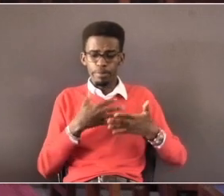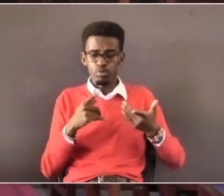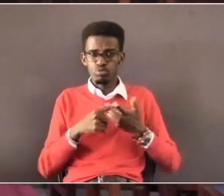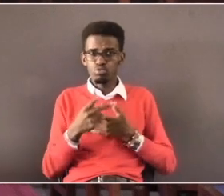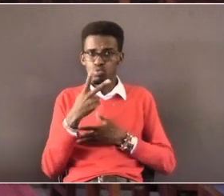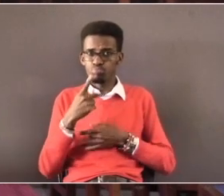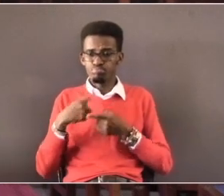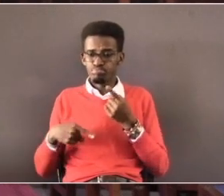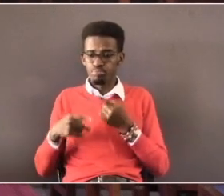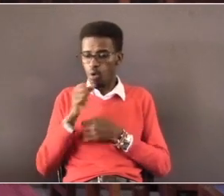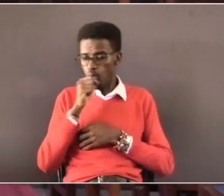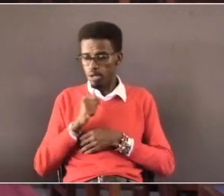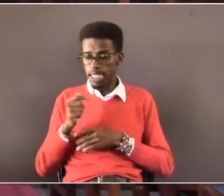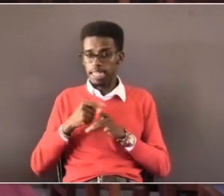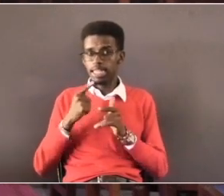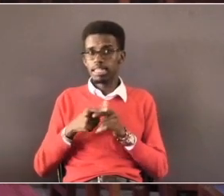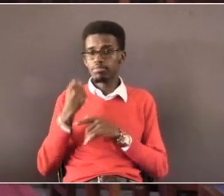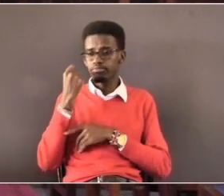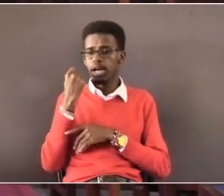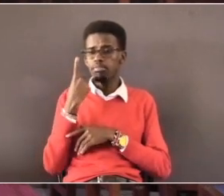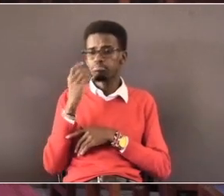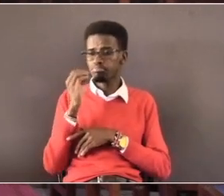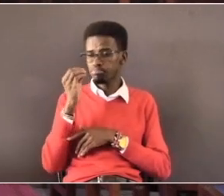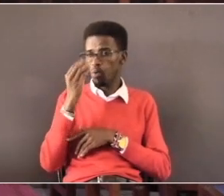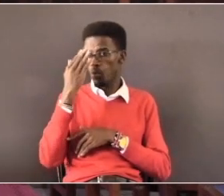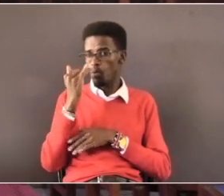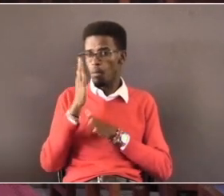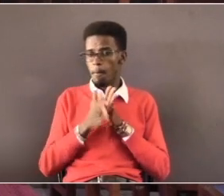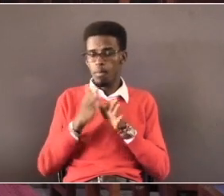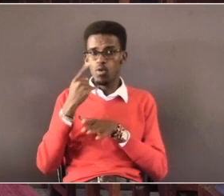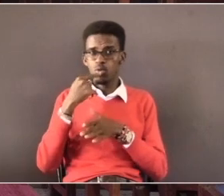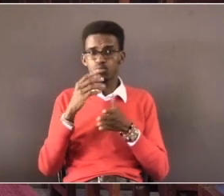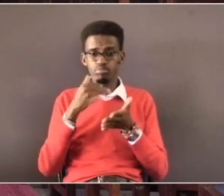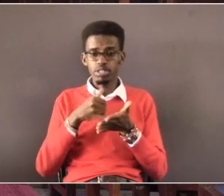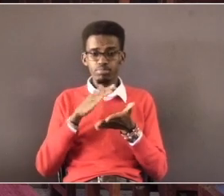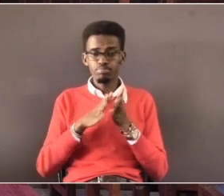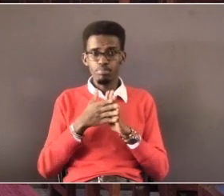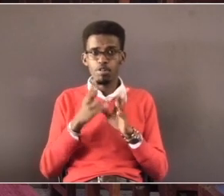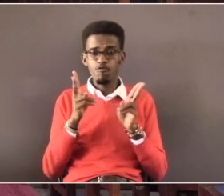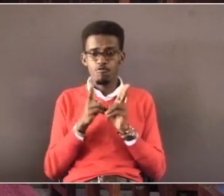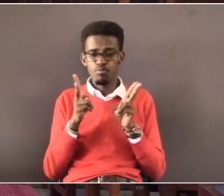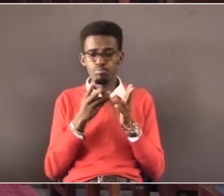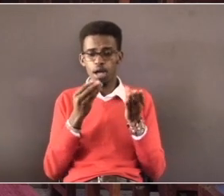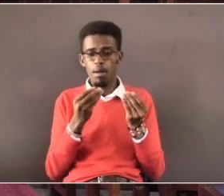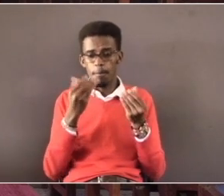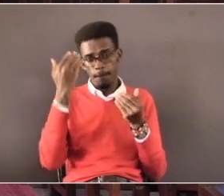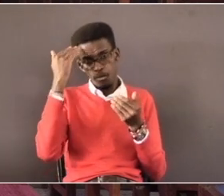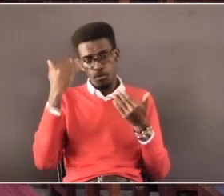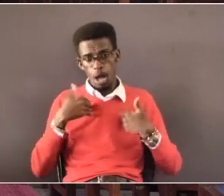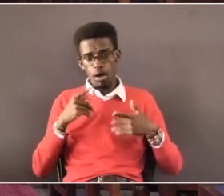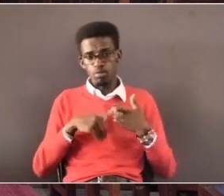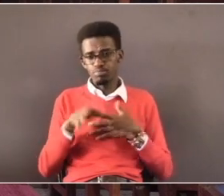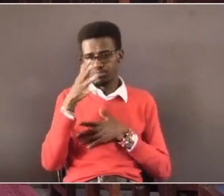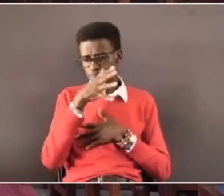two-year-old, chances are you do not understand the concept. Therefore, it might be very easy for someone to trick you